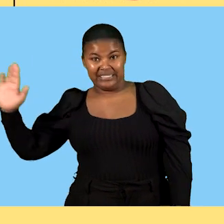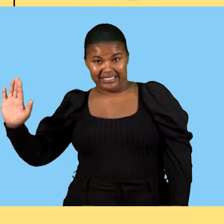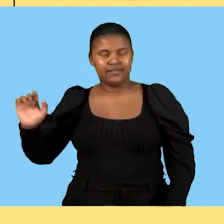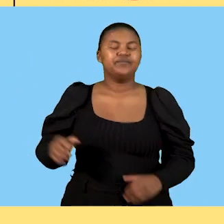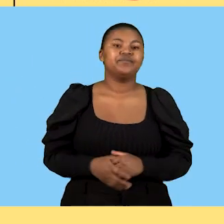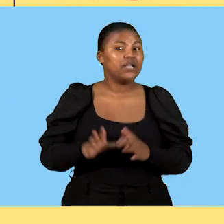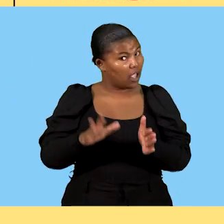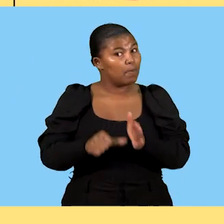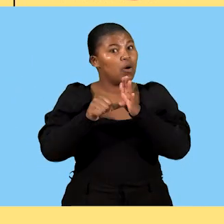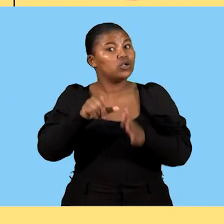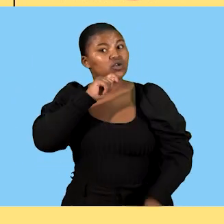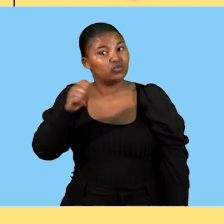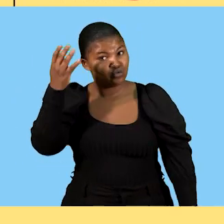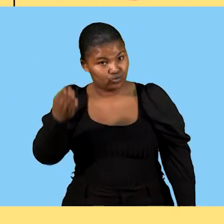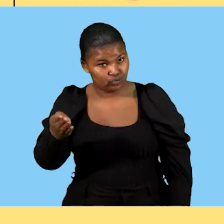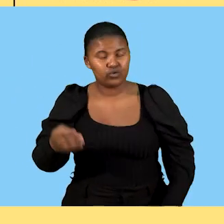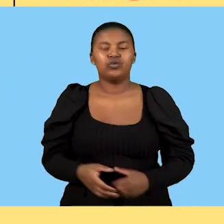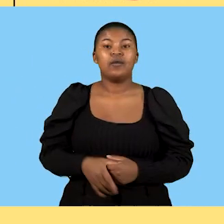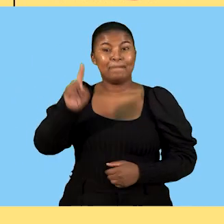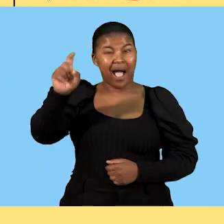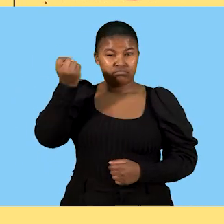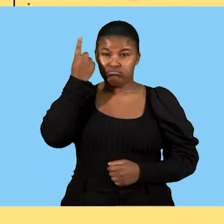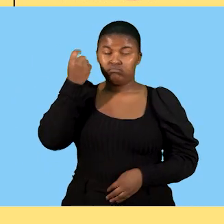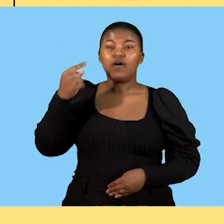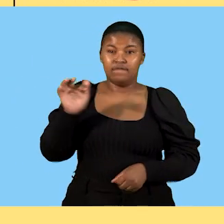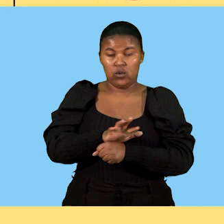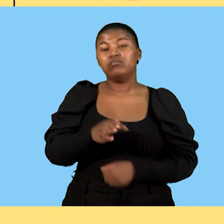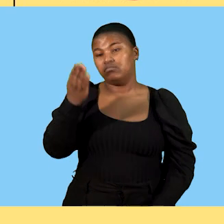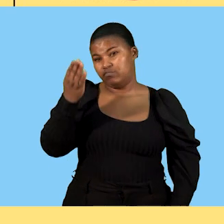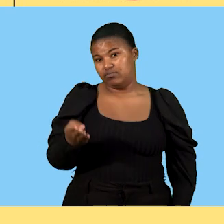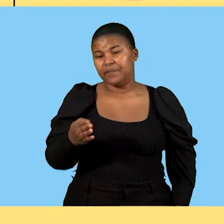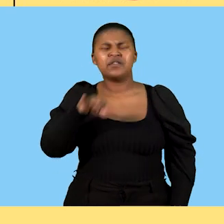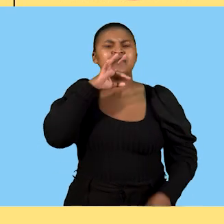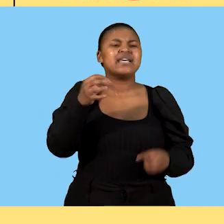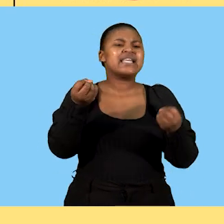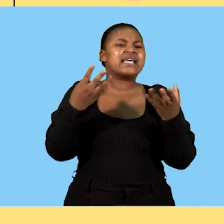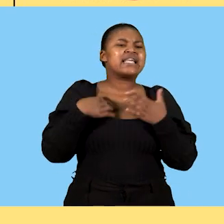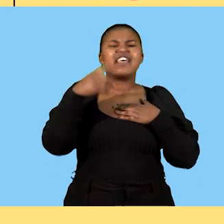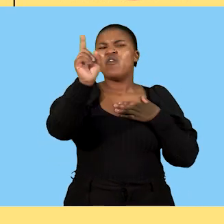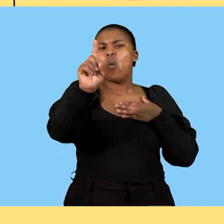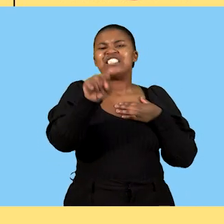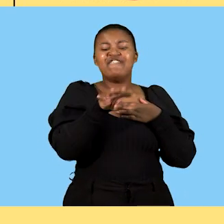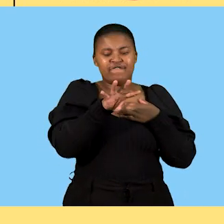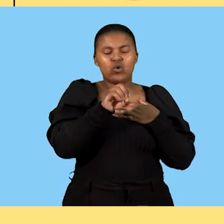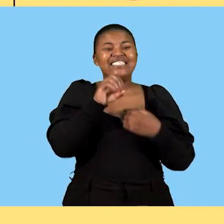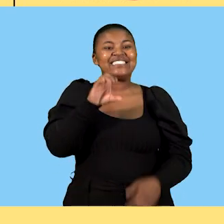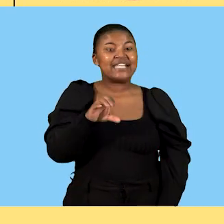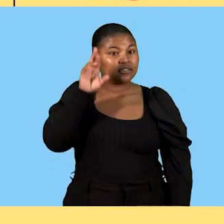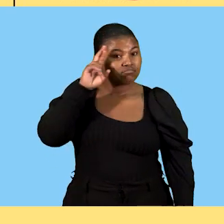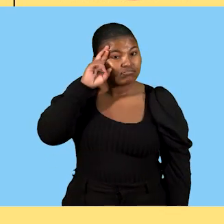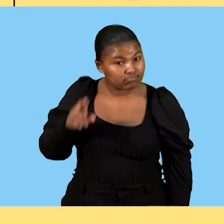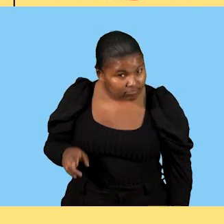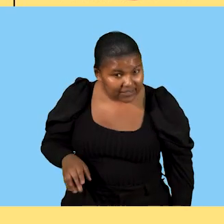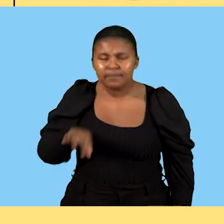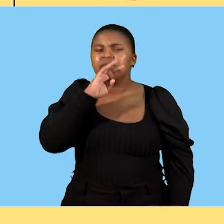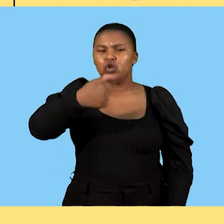25,500. Very important that you understand what were we given here. We're given the 40 cents. That is